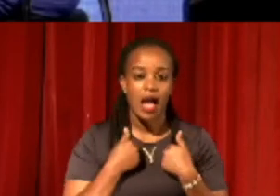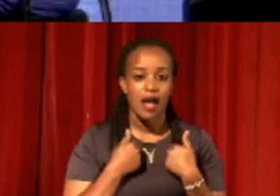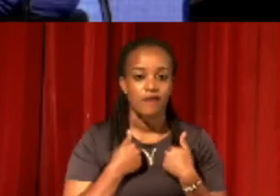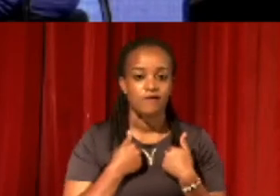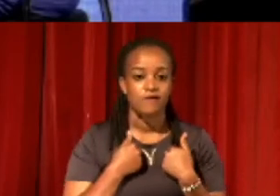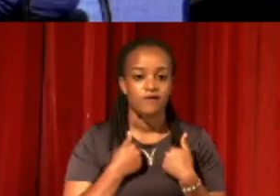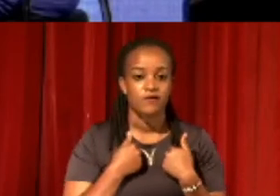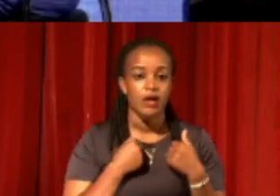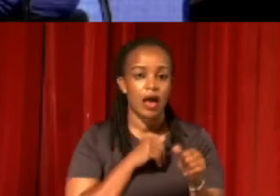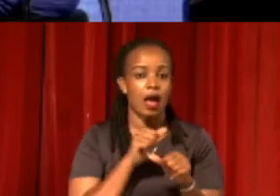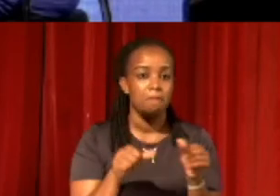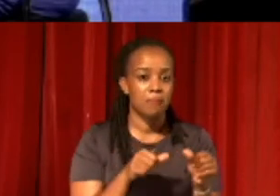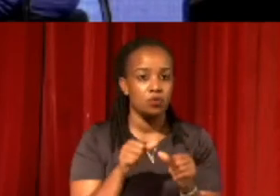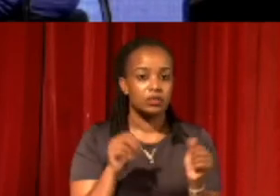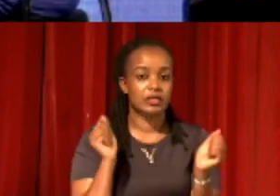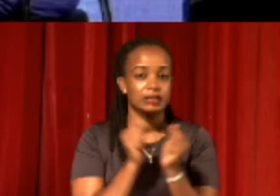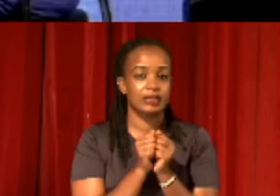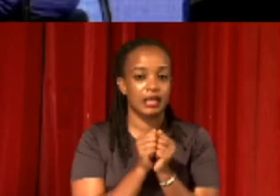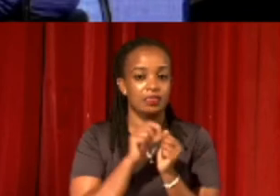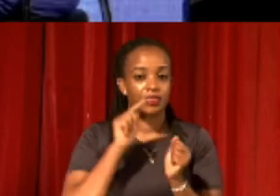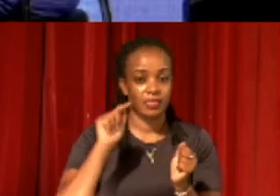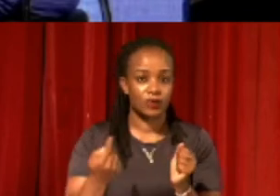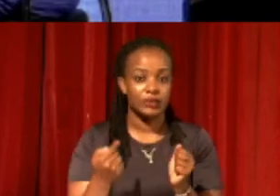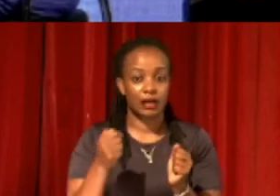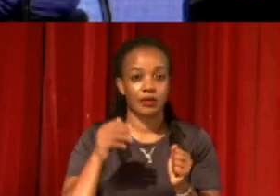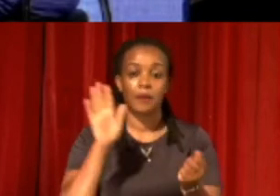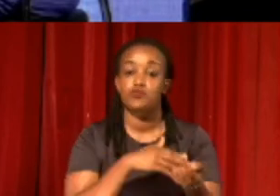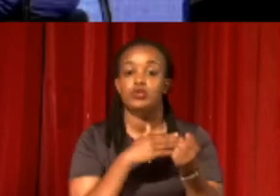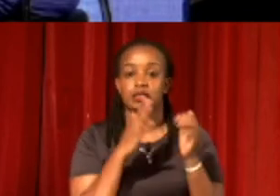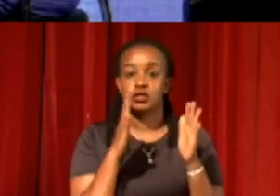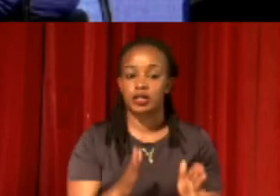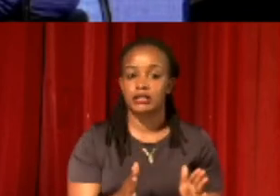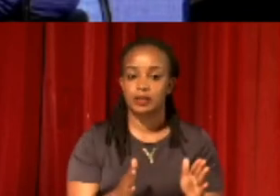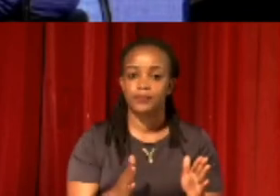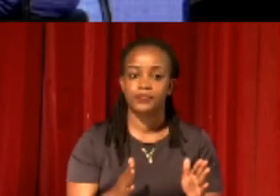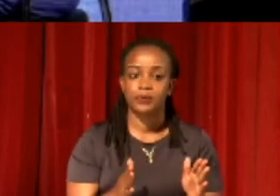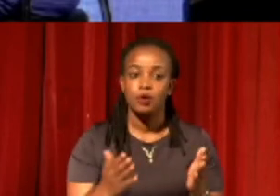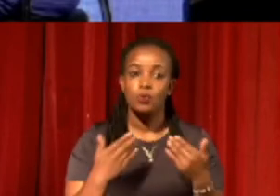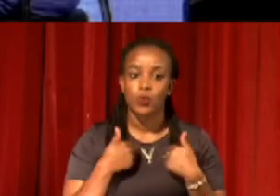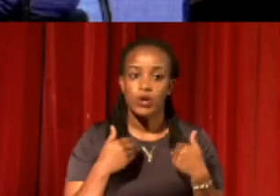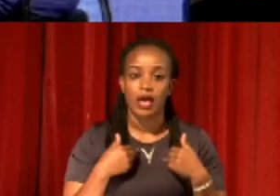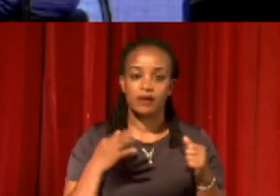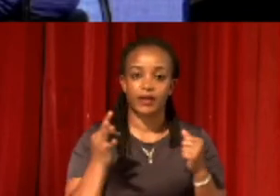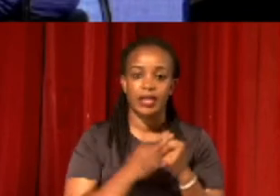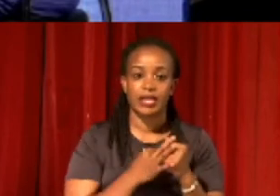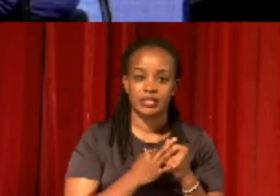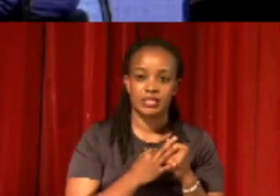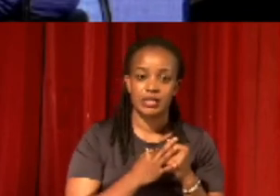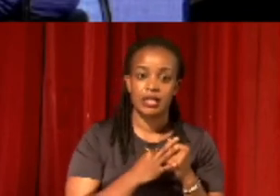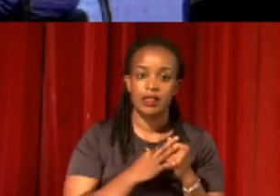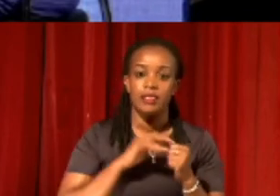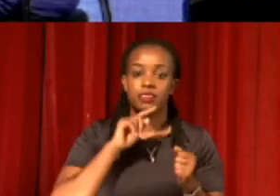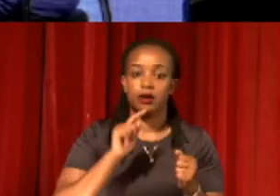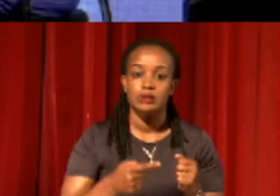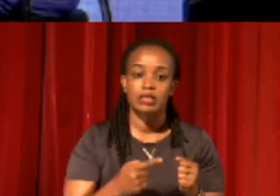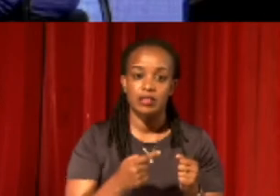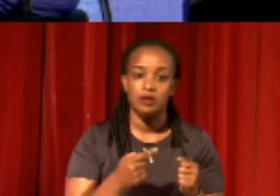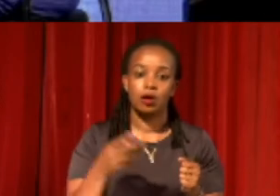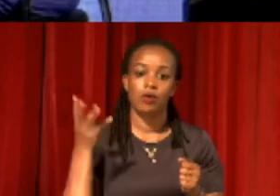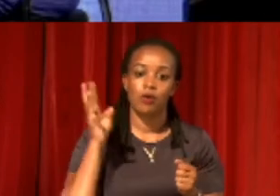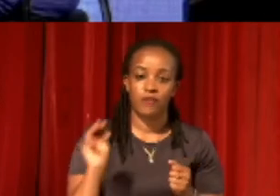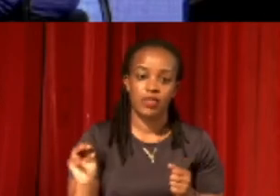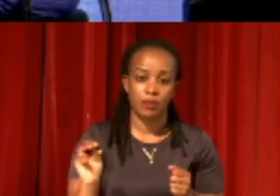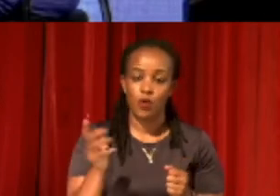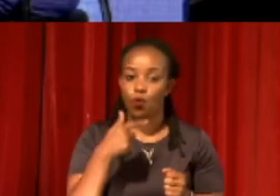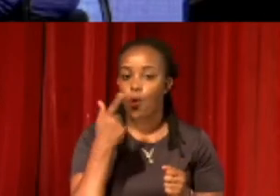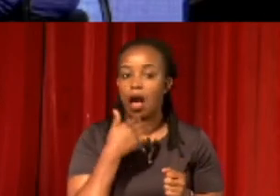population of almost 10,000 musicians. Okay. All right. We have over 8,000 of them who are already vetted,